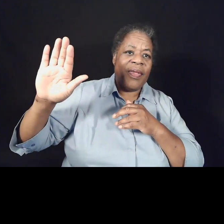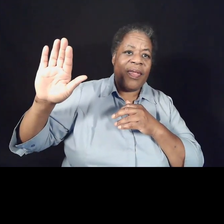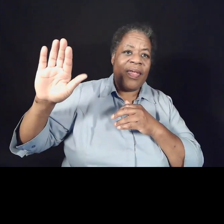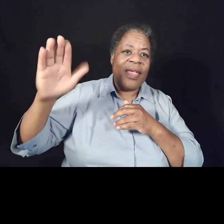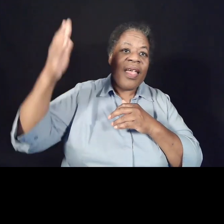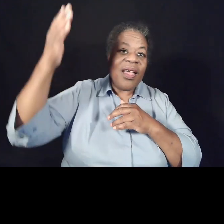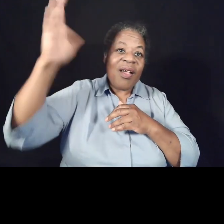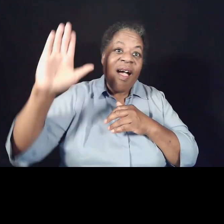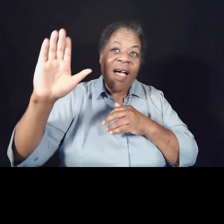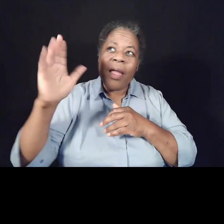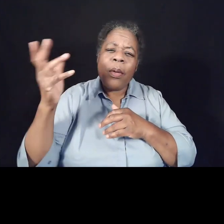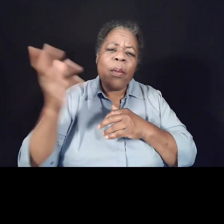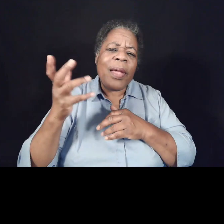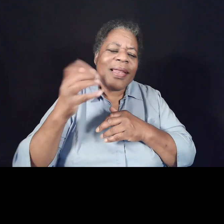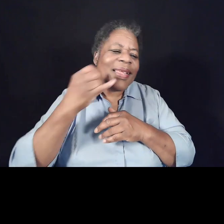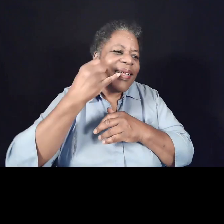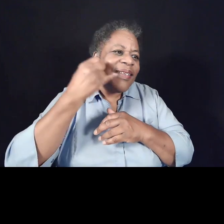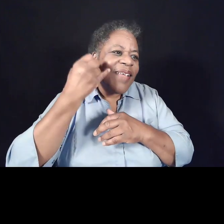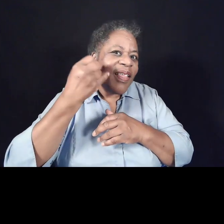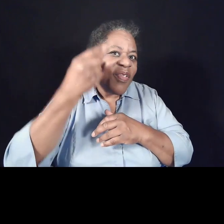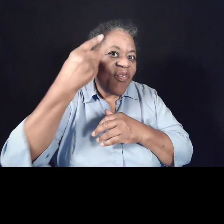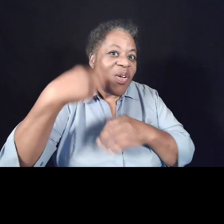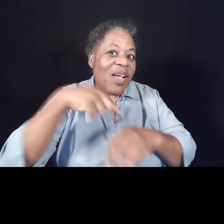God is jealous for us.